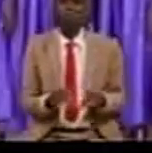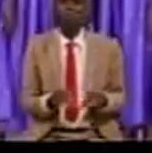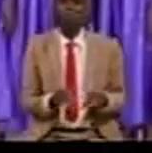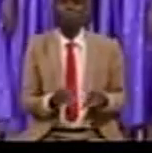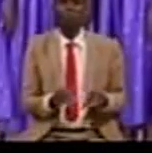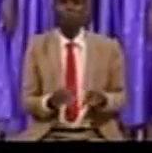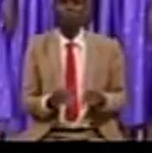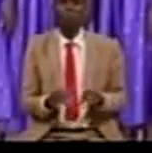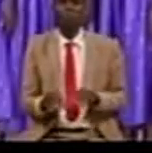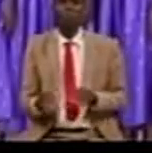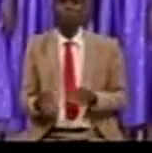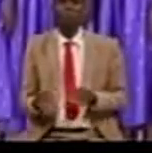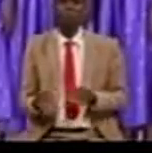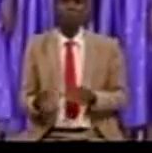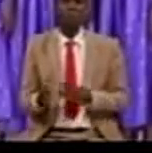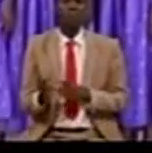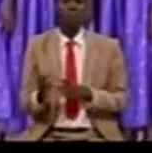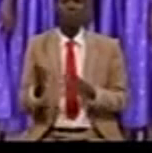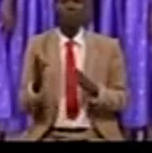Jesus everywhere.